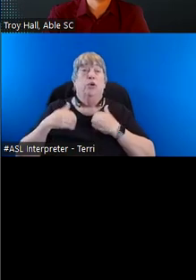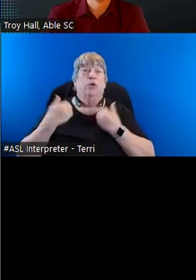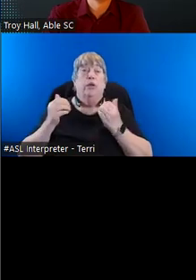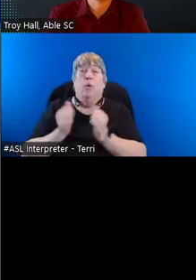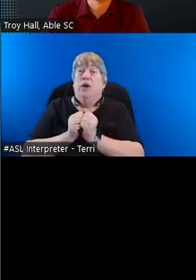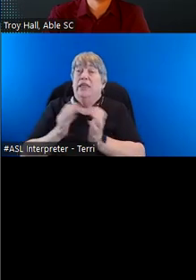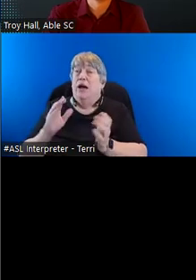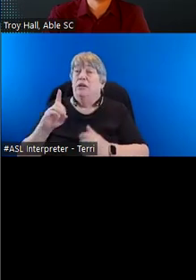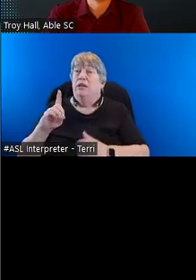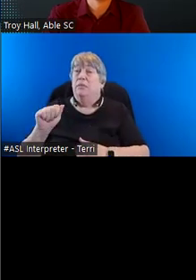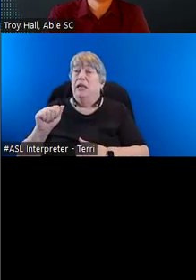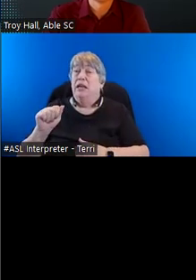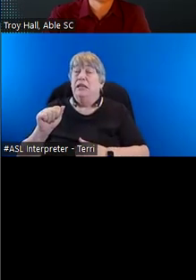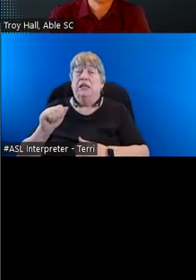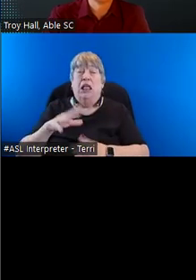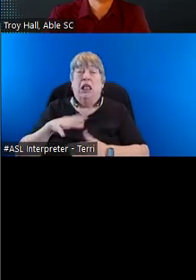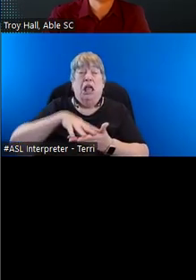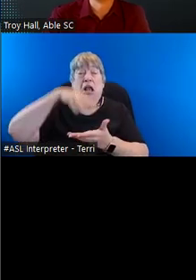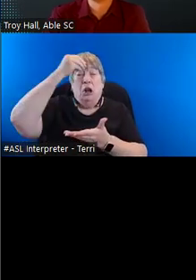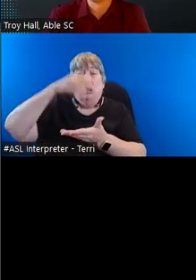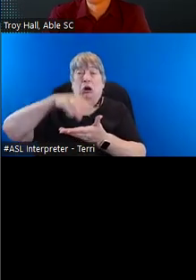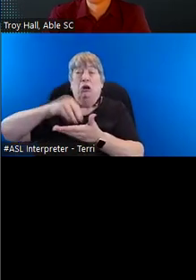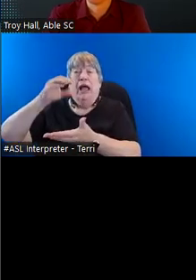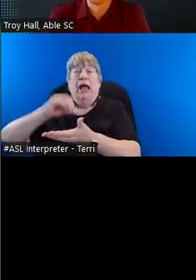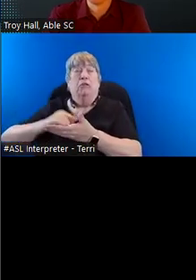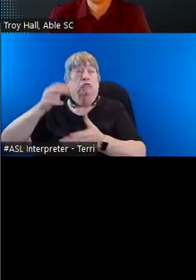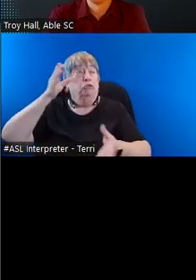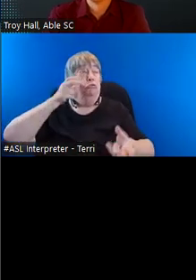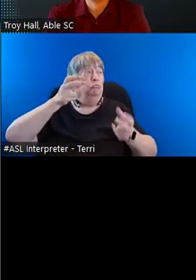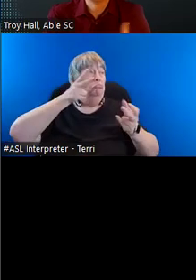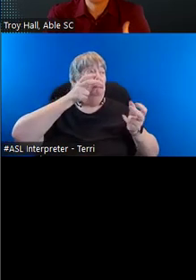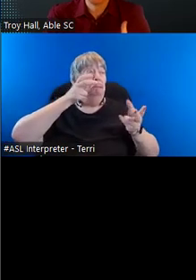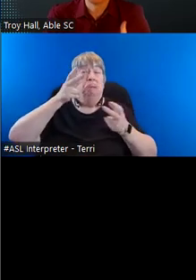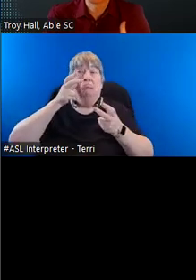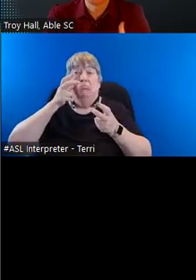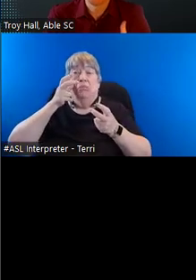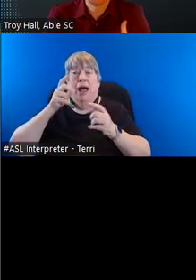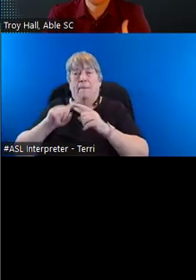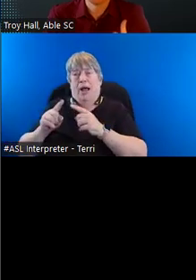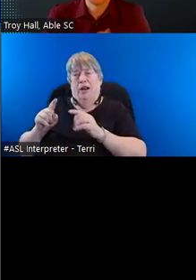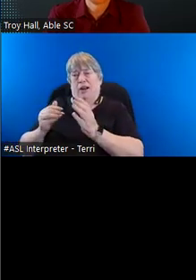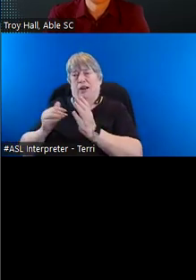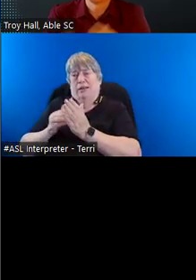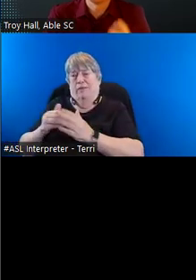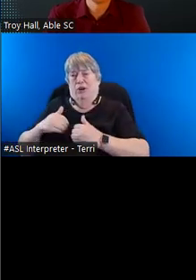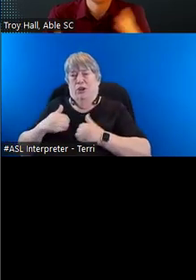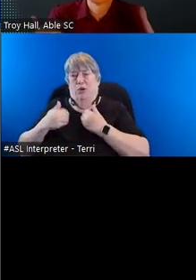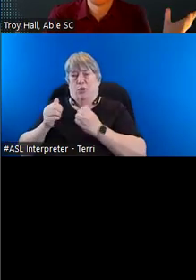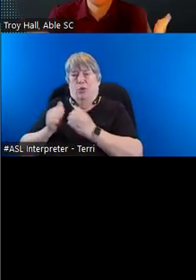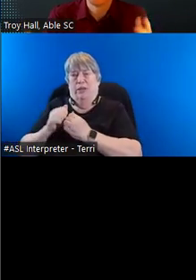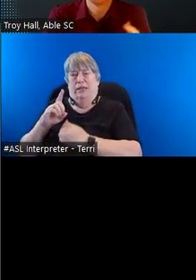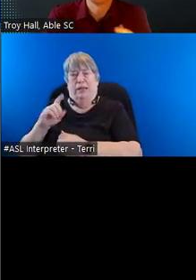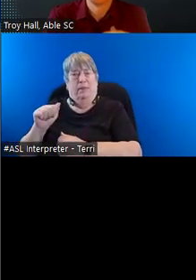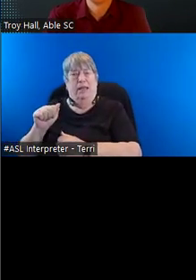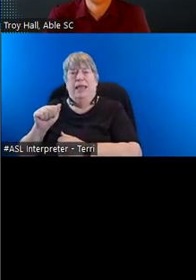of gain these skills in very organic ways that youth with disabilities don't really have access to, right? Because of larger